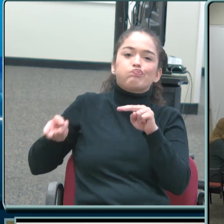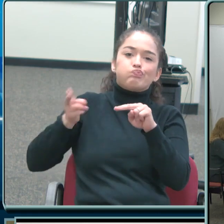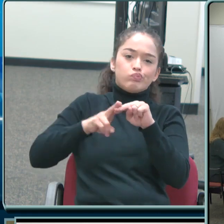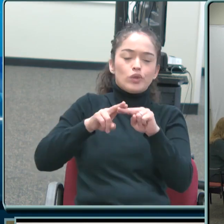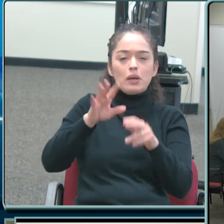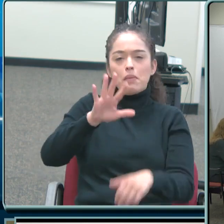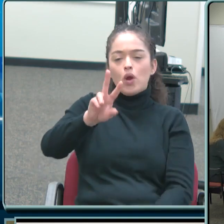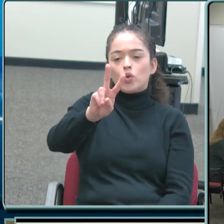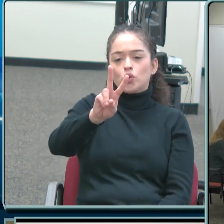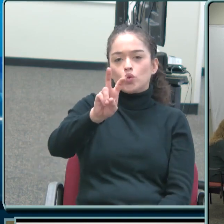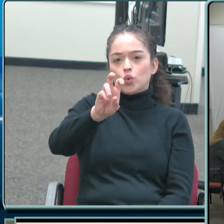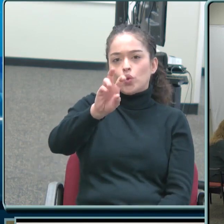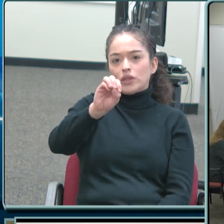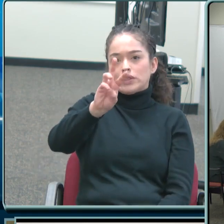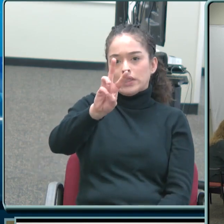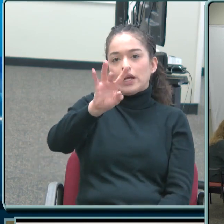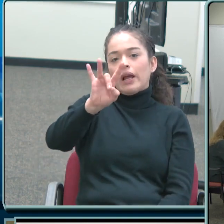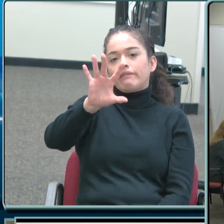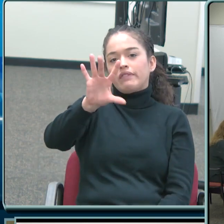to